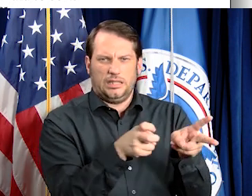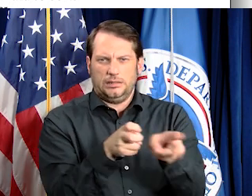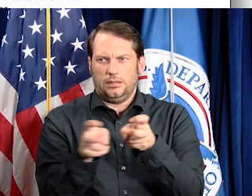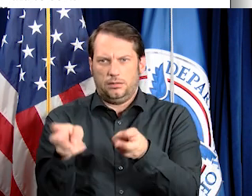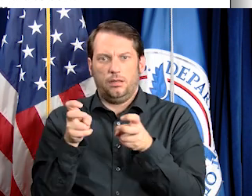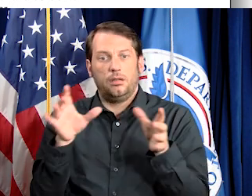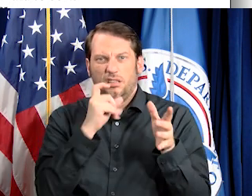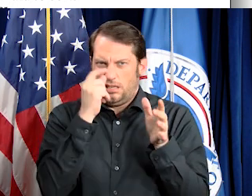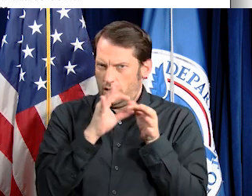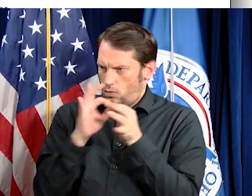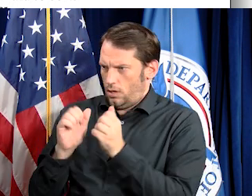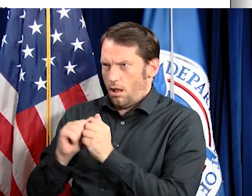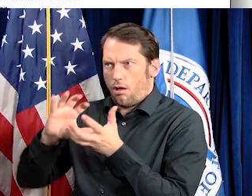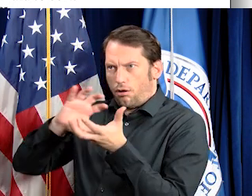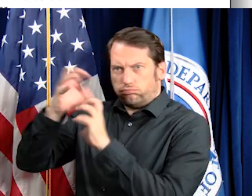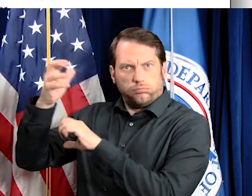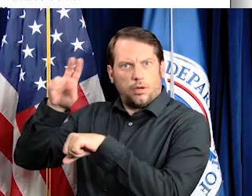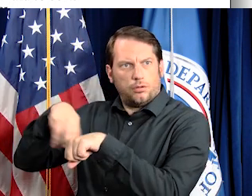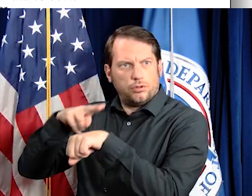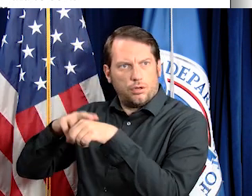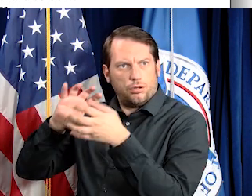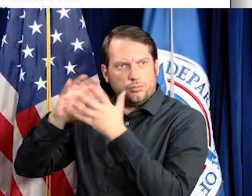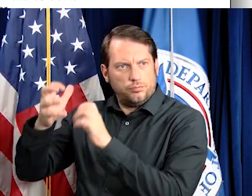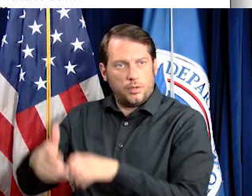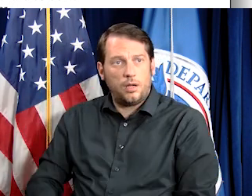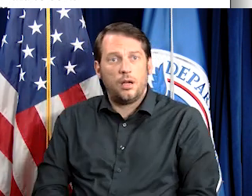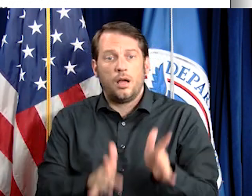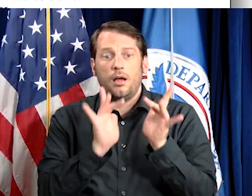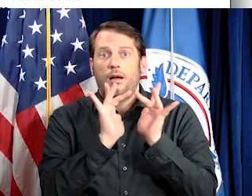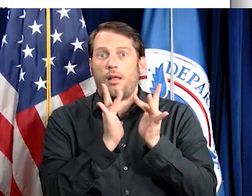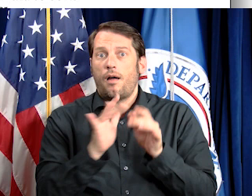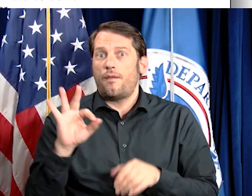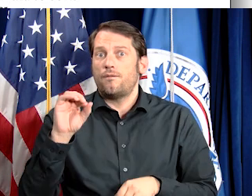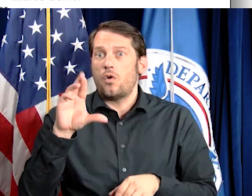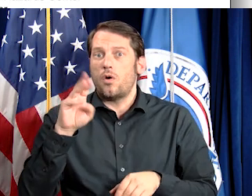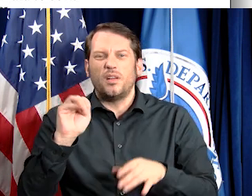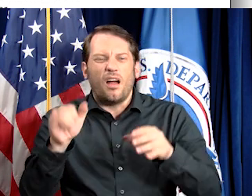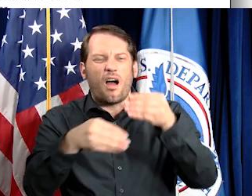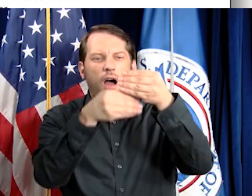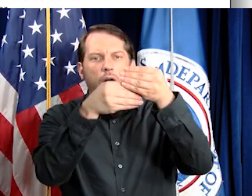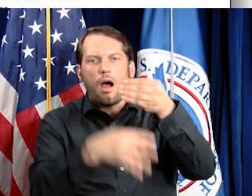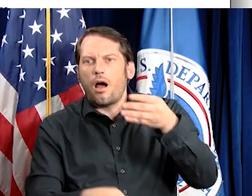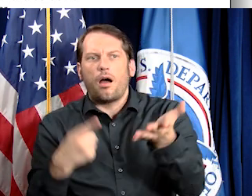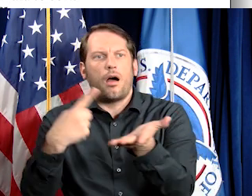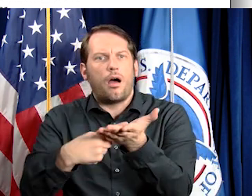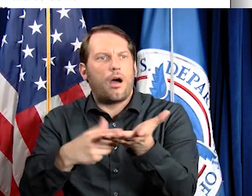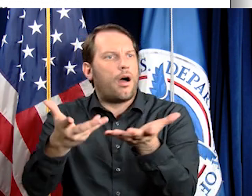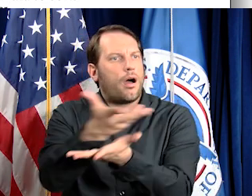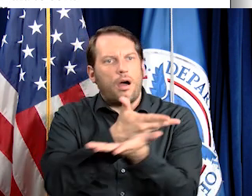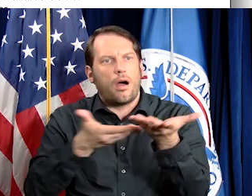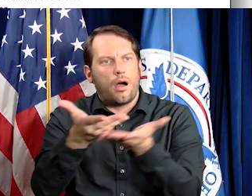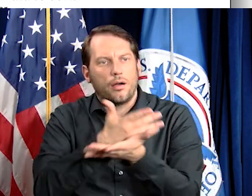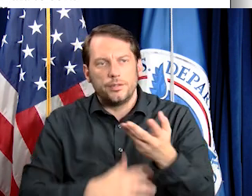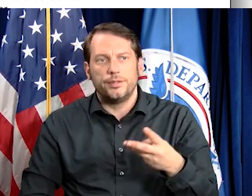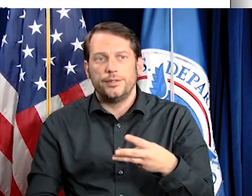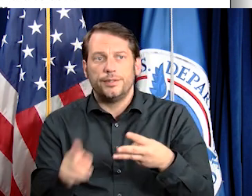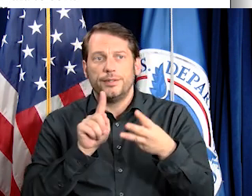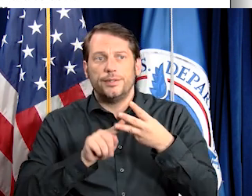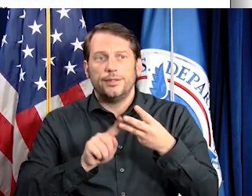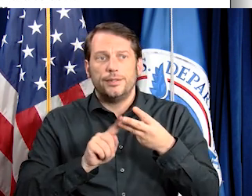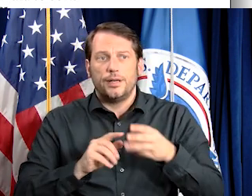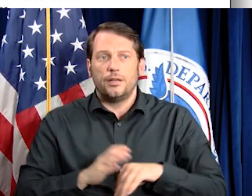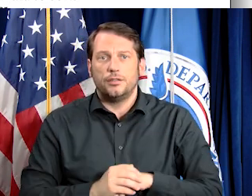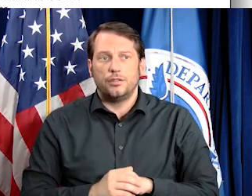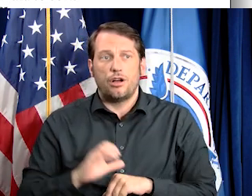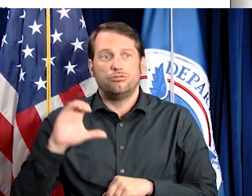disasters. There was a lot of online forum use happening, and what we then evolved into using this term crisis informatics to explain